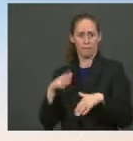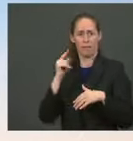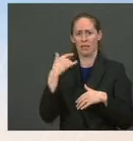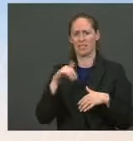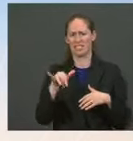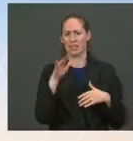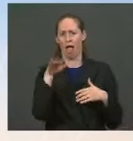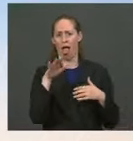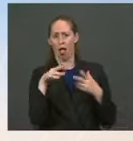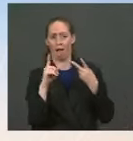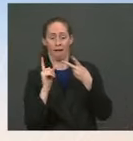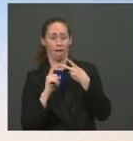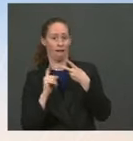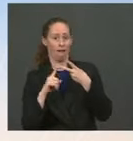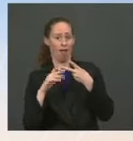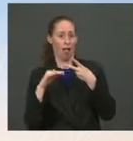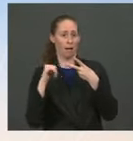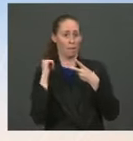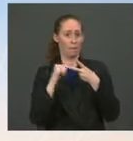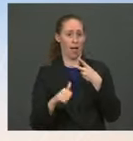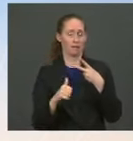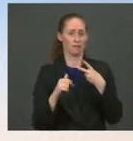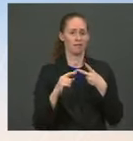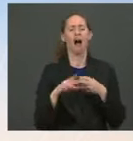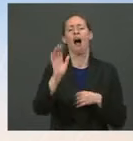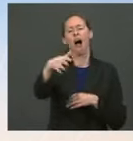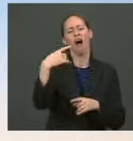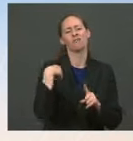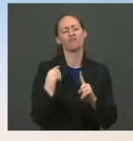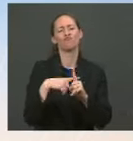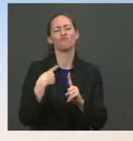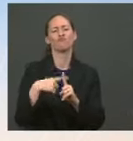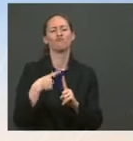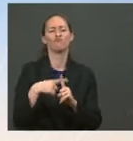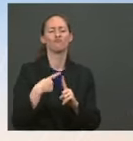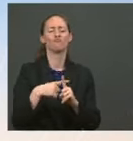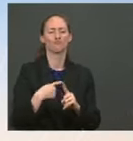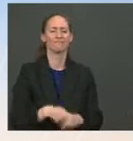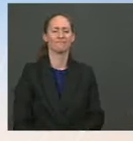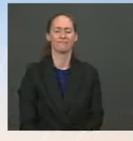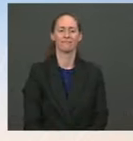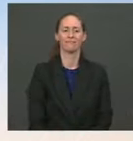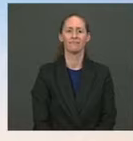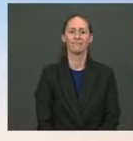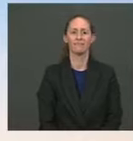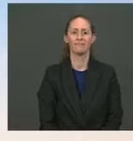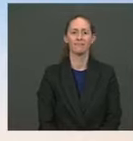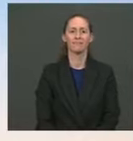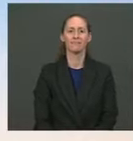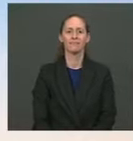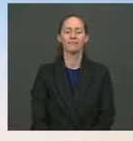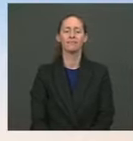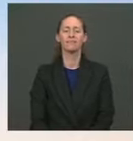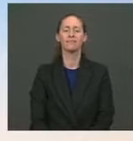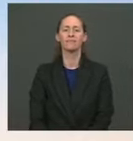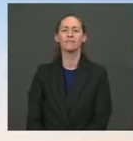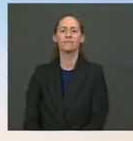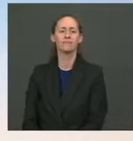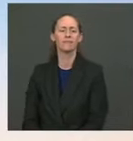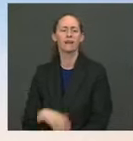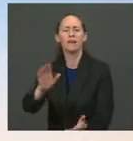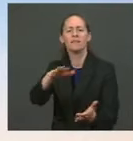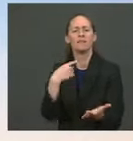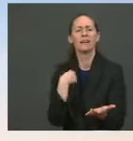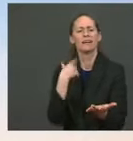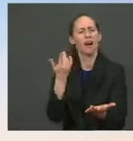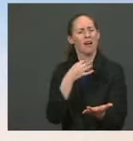working very hard on, and we're very optimistic, as the president says. Have him and other top officials out in a more robust way